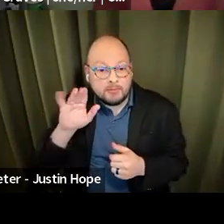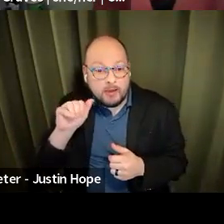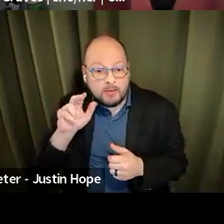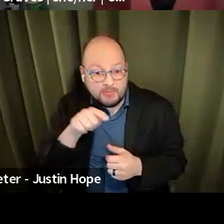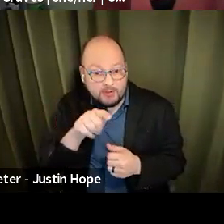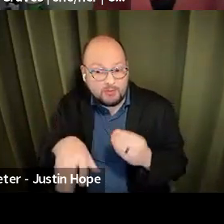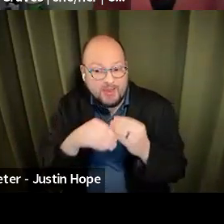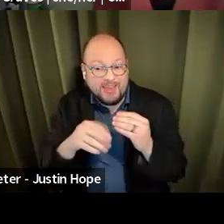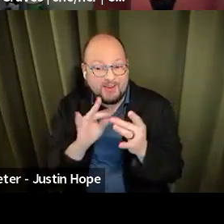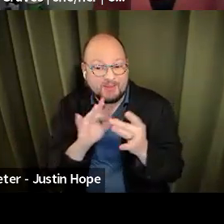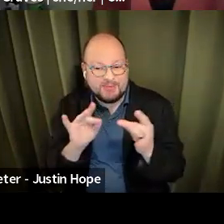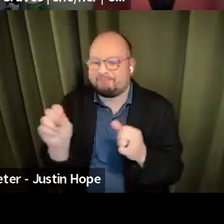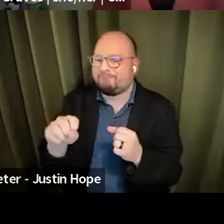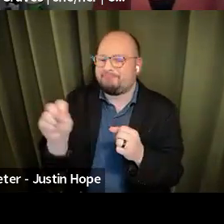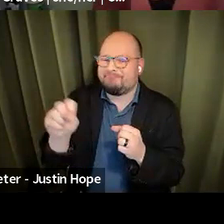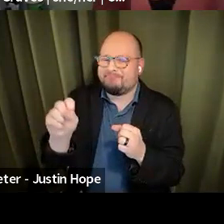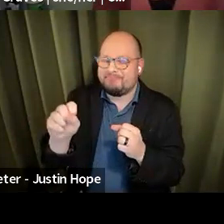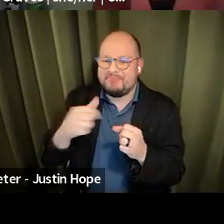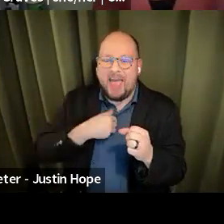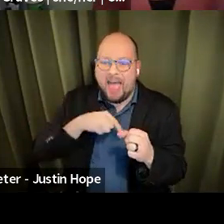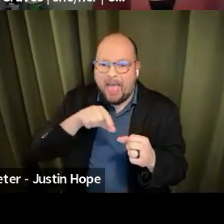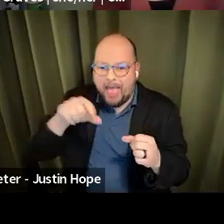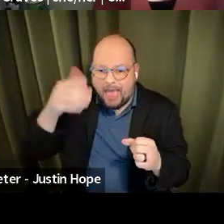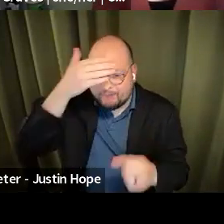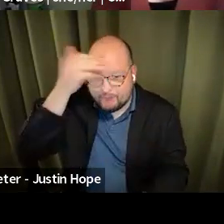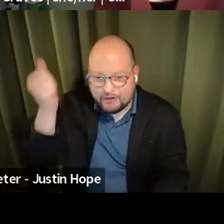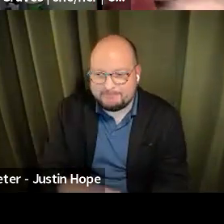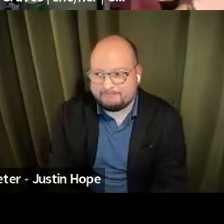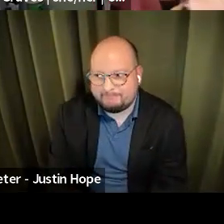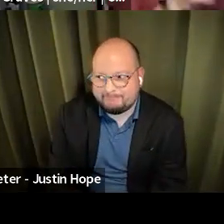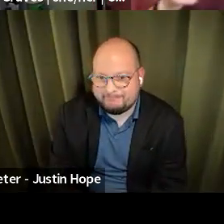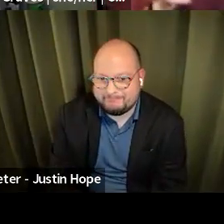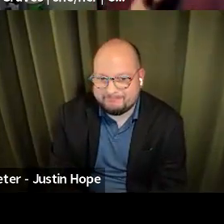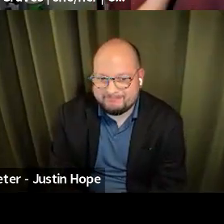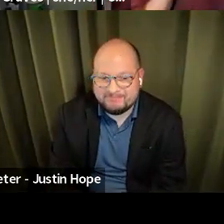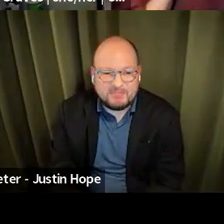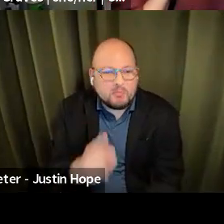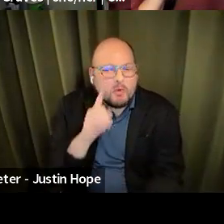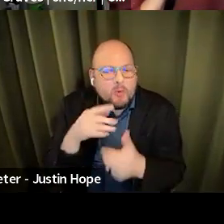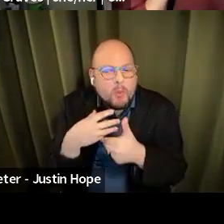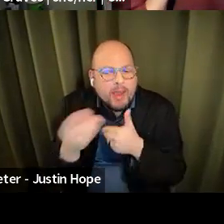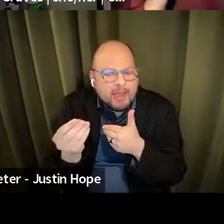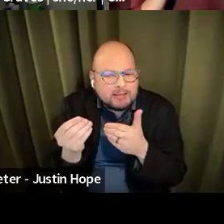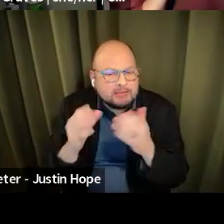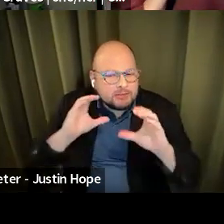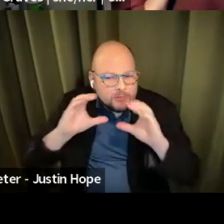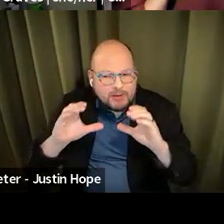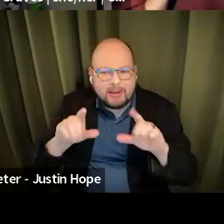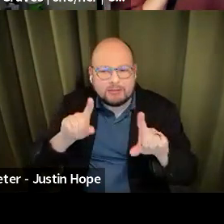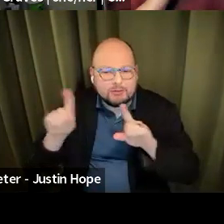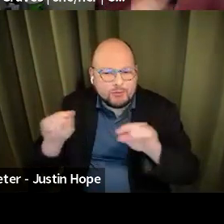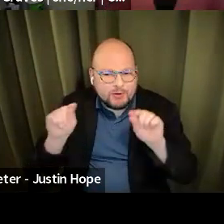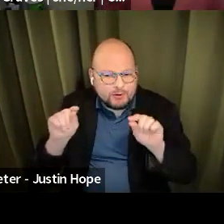I was, and I forgot what I was going to say. It was about the external communications and Twitter and so